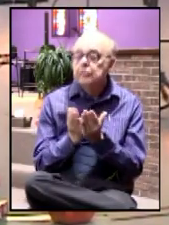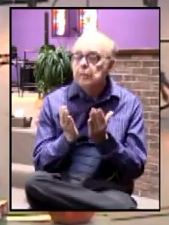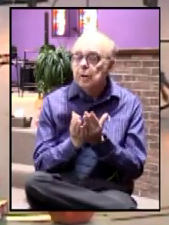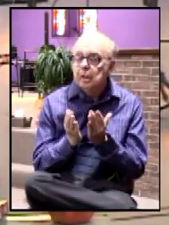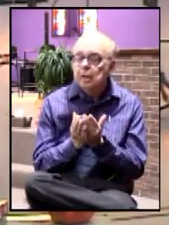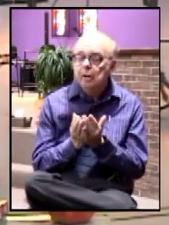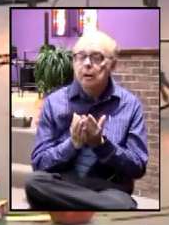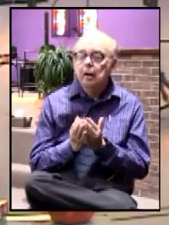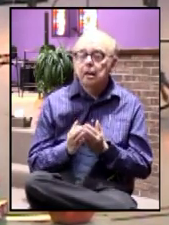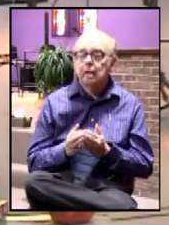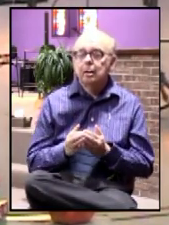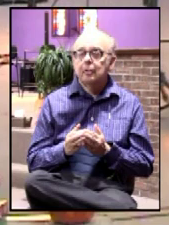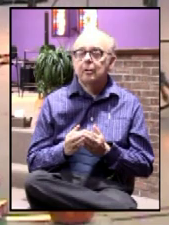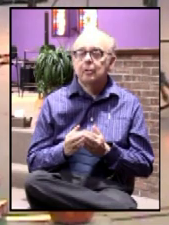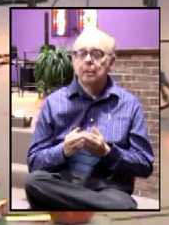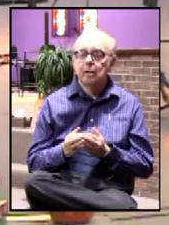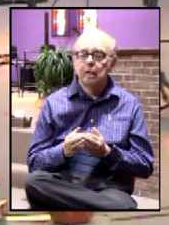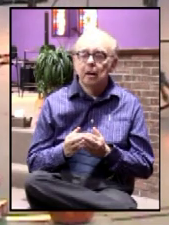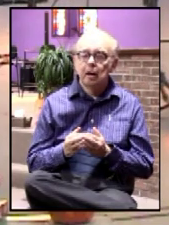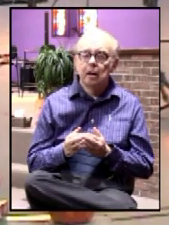book.